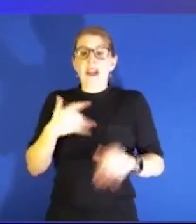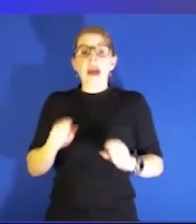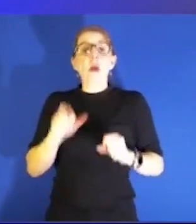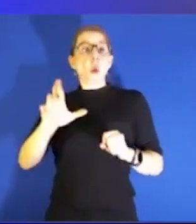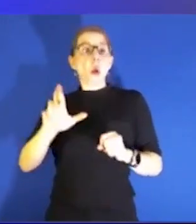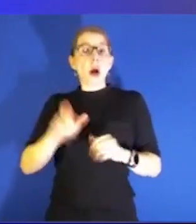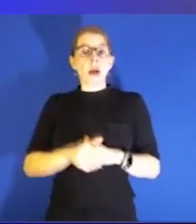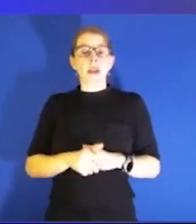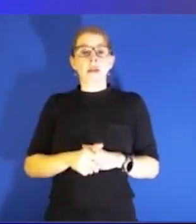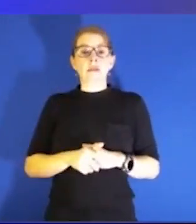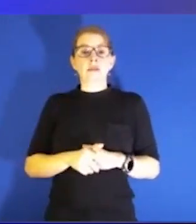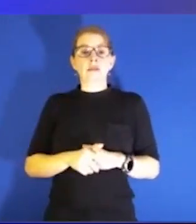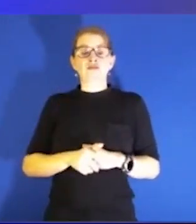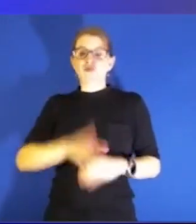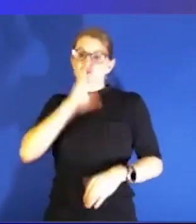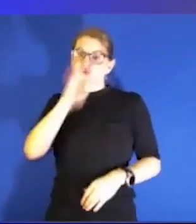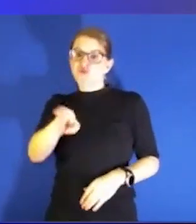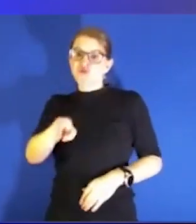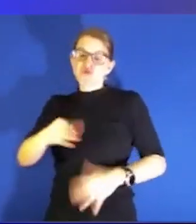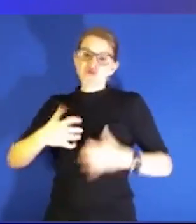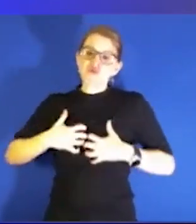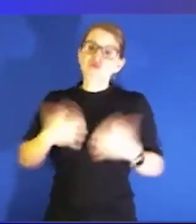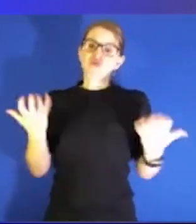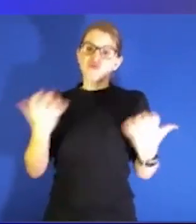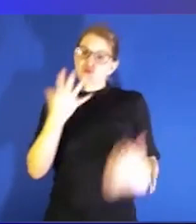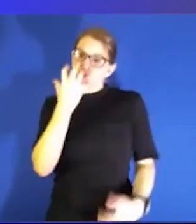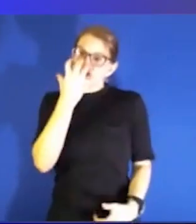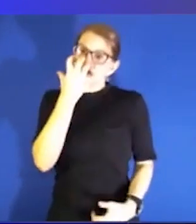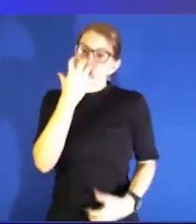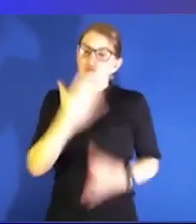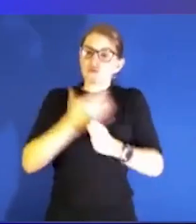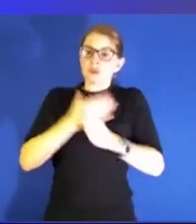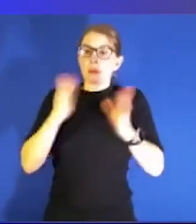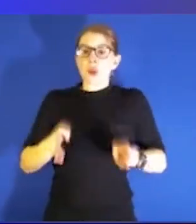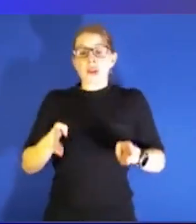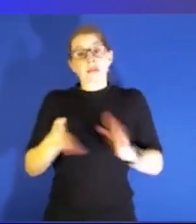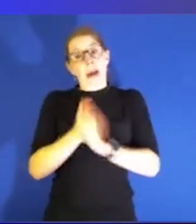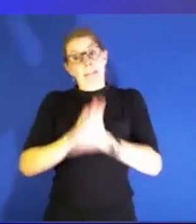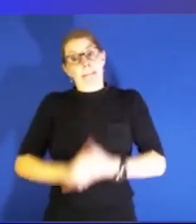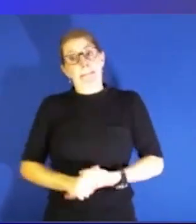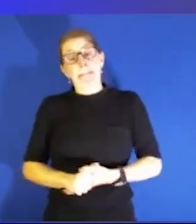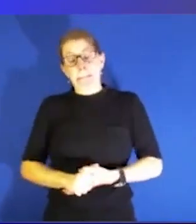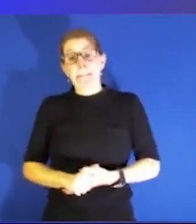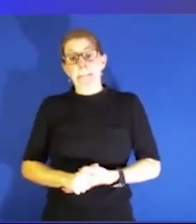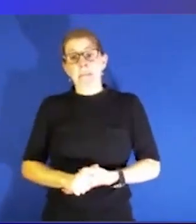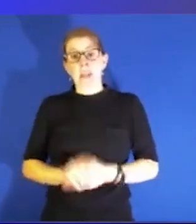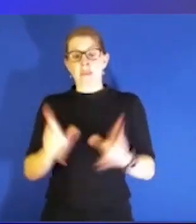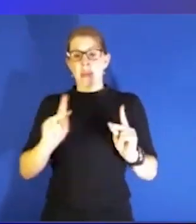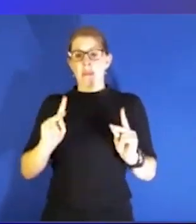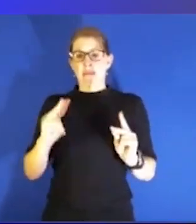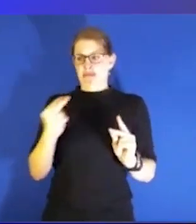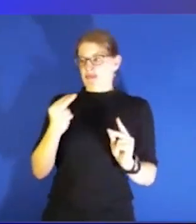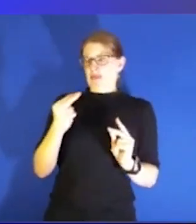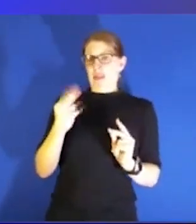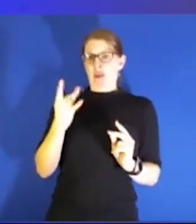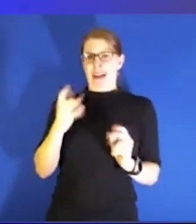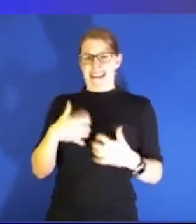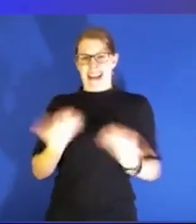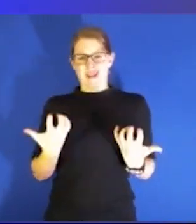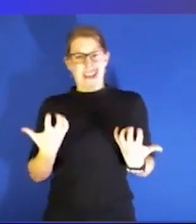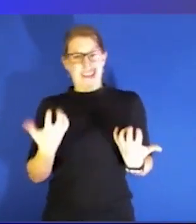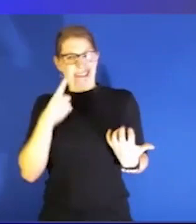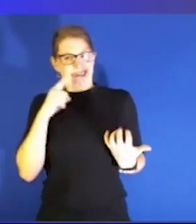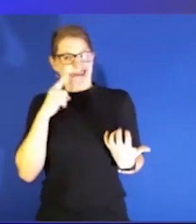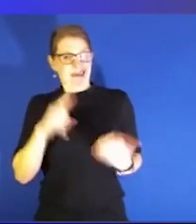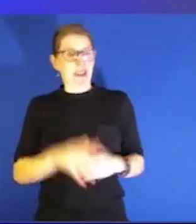it outwards and you're a very angry, cranky, kind of irritable person, and that's when people don't know why they're so angry. So some of that is helpful,